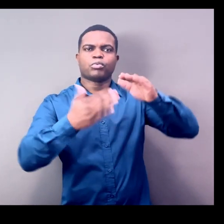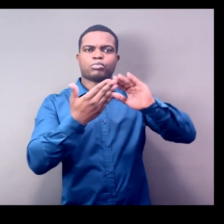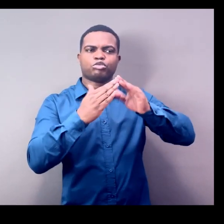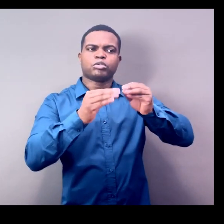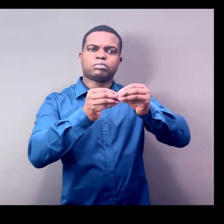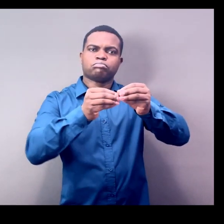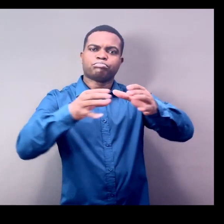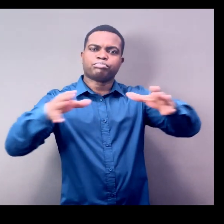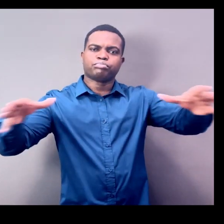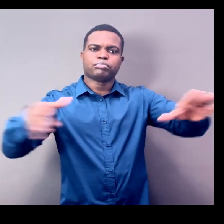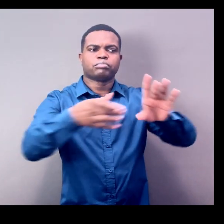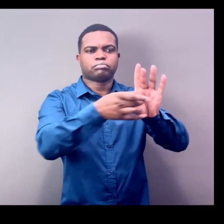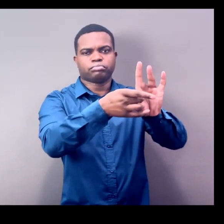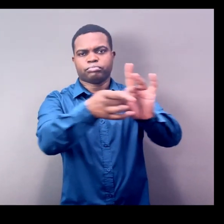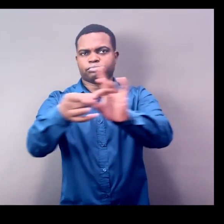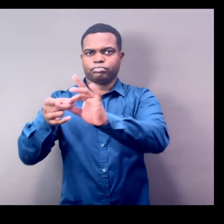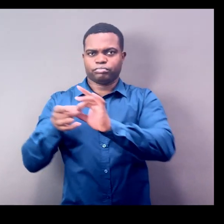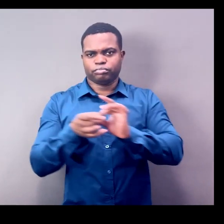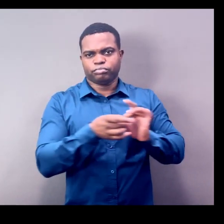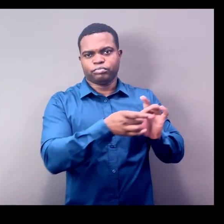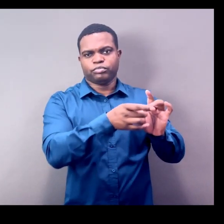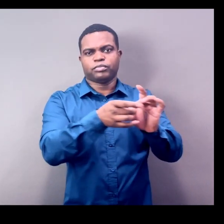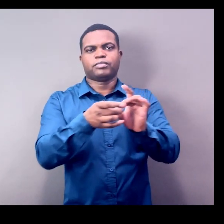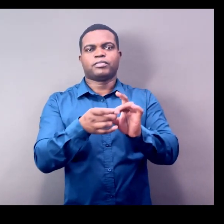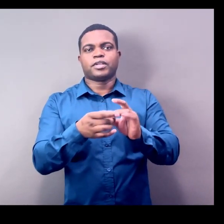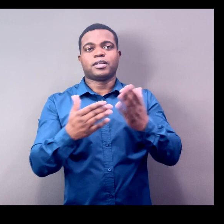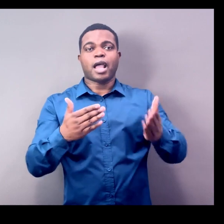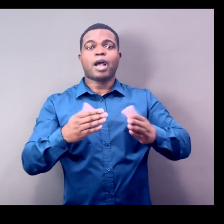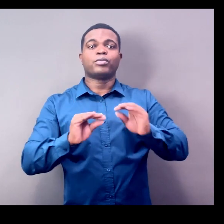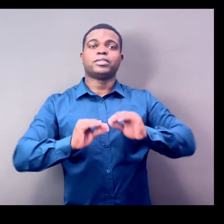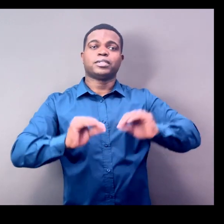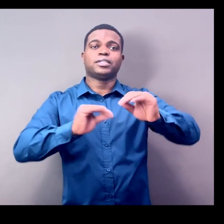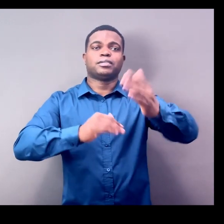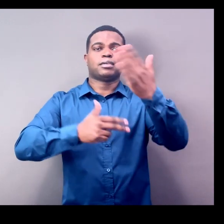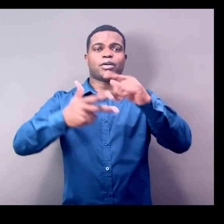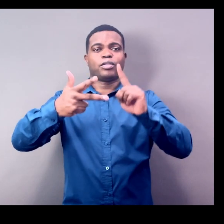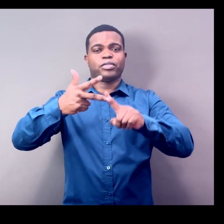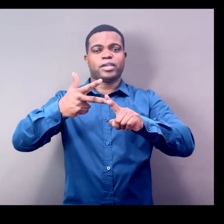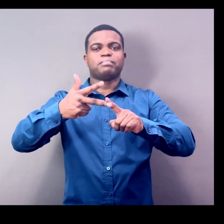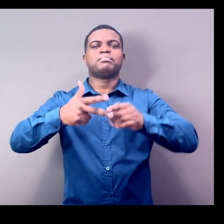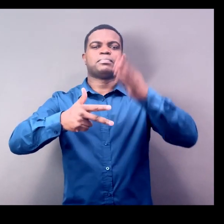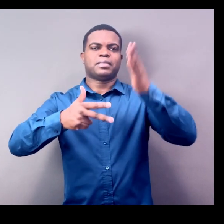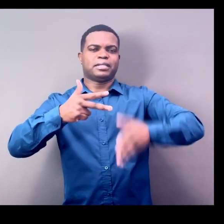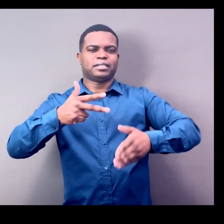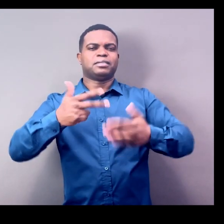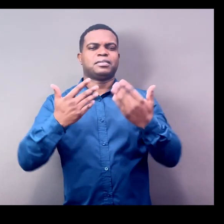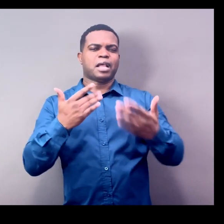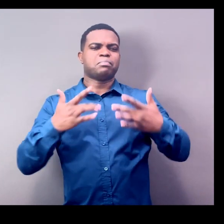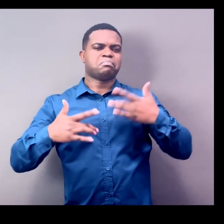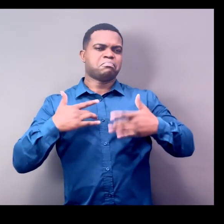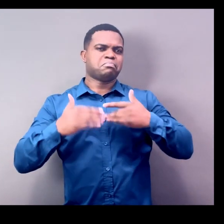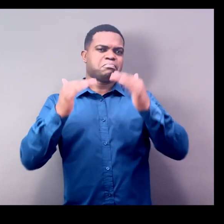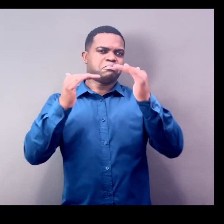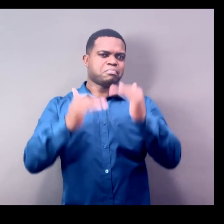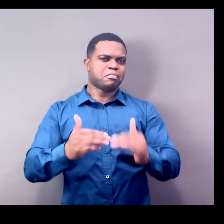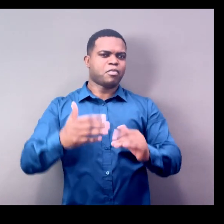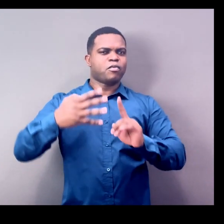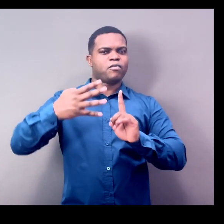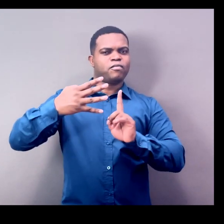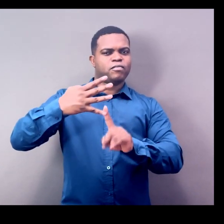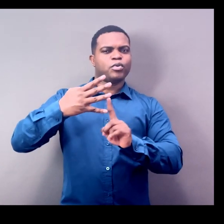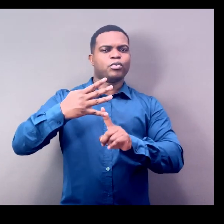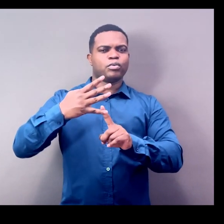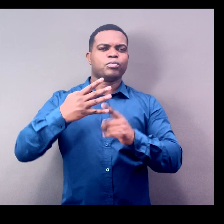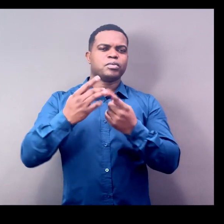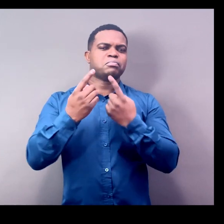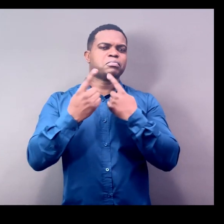engagement initiatives. And this brings us to the end of Module 3. Let's look at what we have in Module 4. So